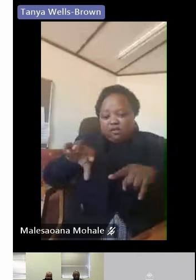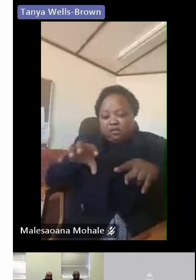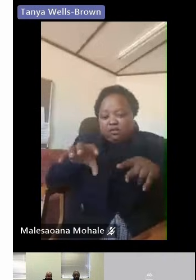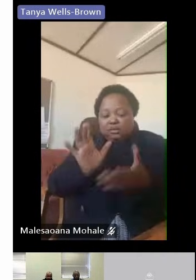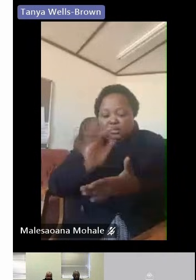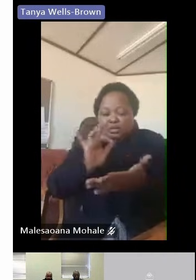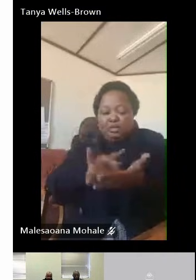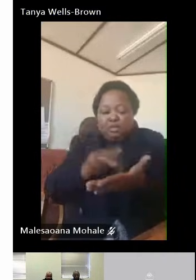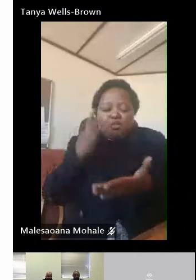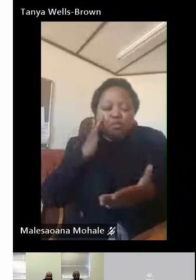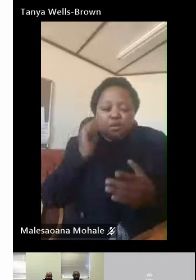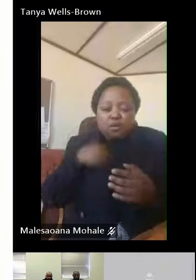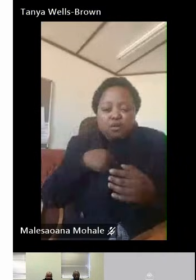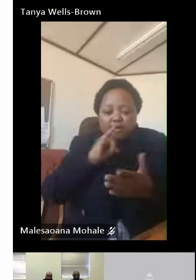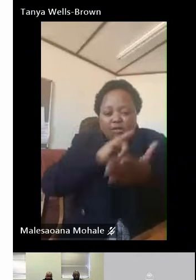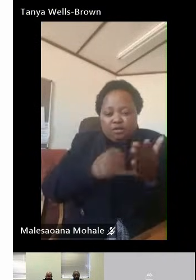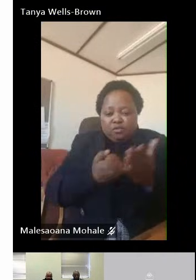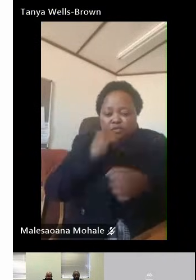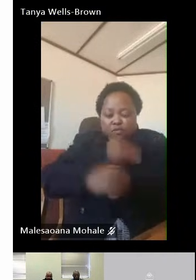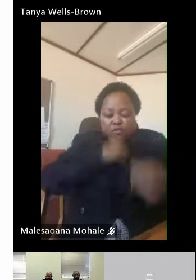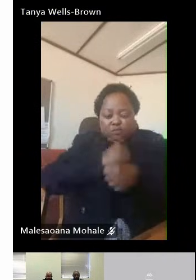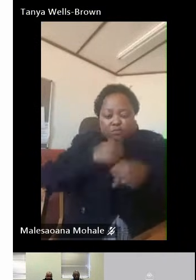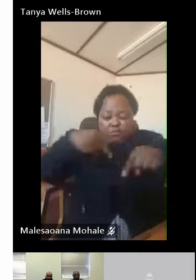of this year.